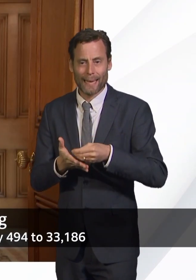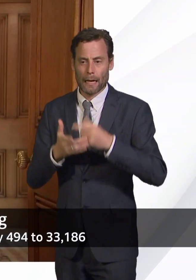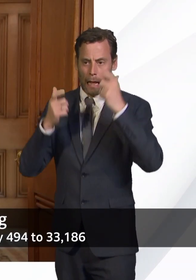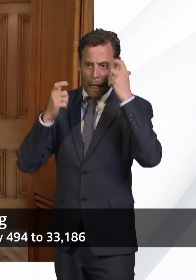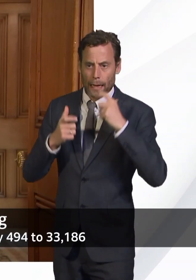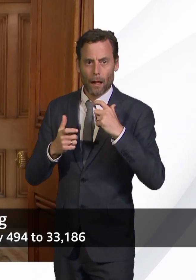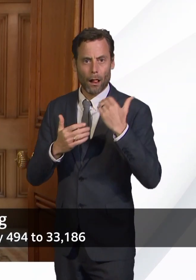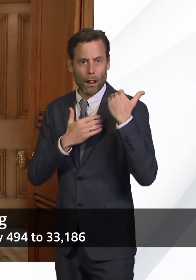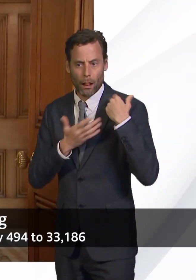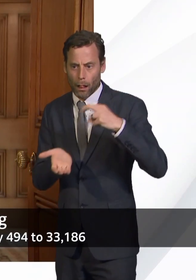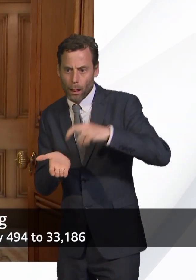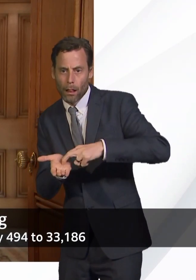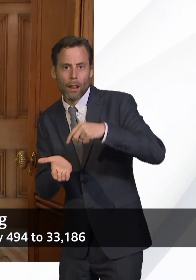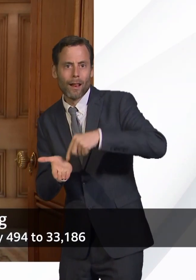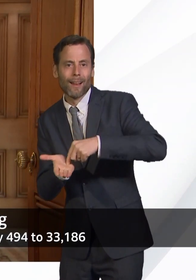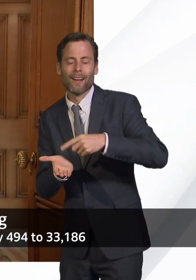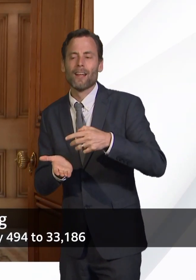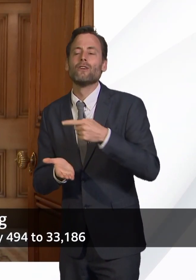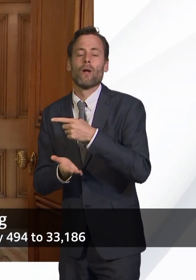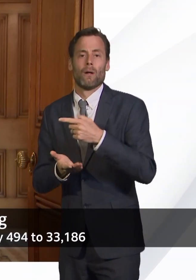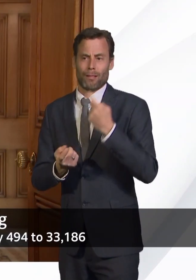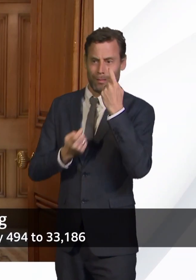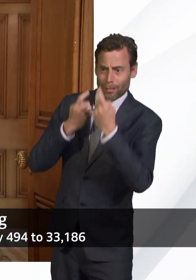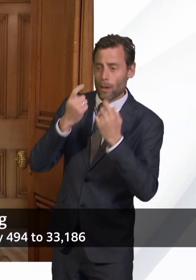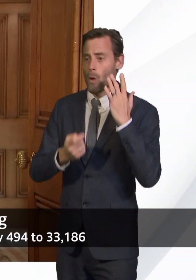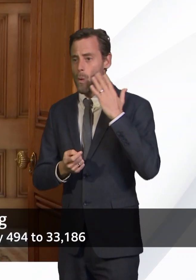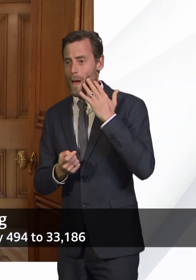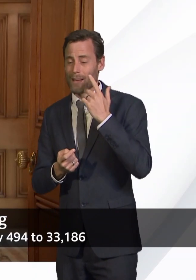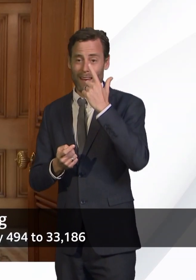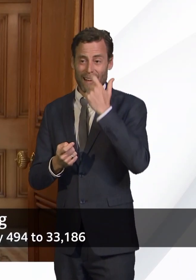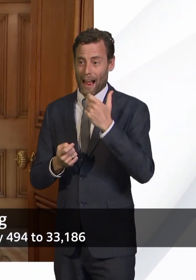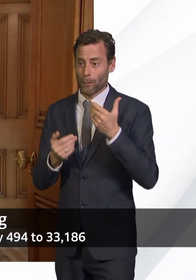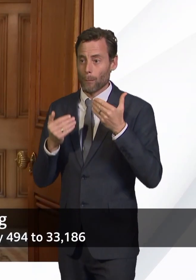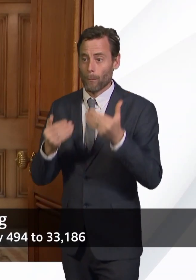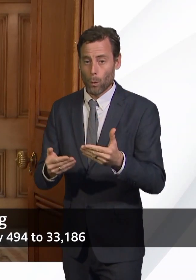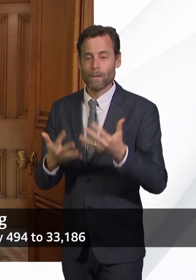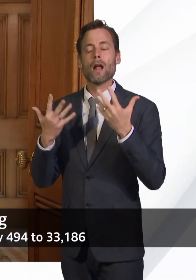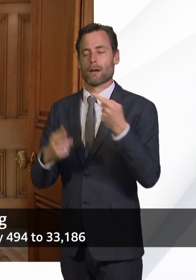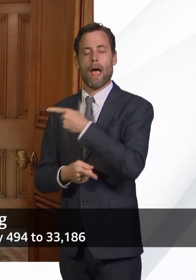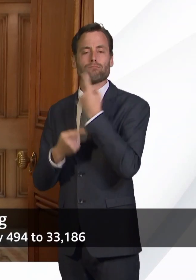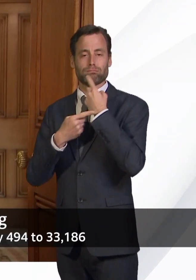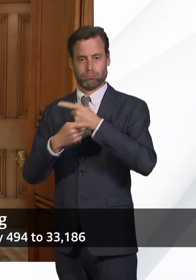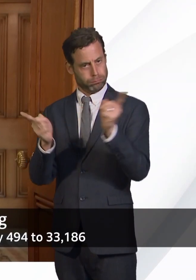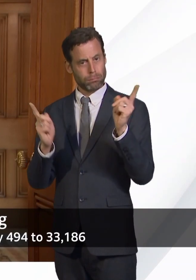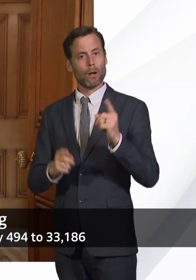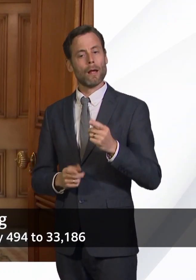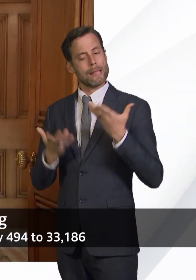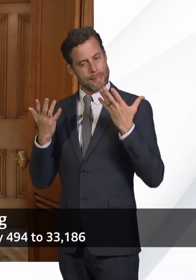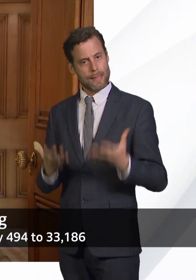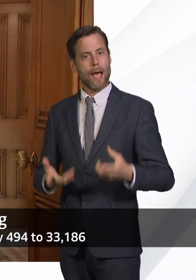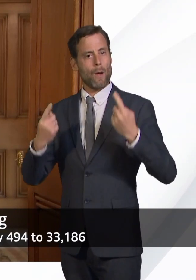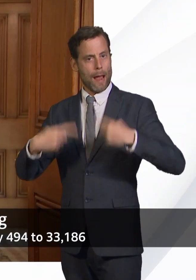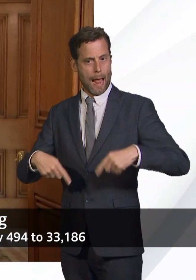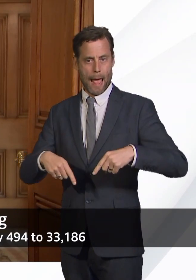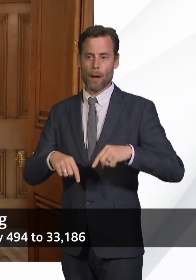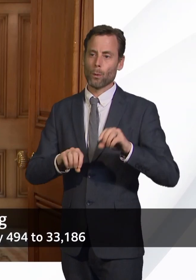people have been stuck in limbo. Now they can carry on with their house moves and add some certainty